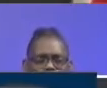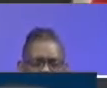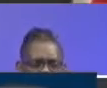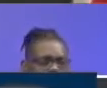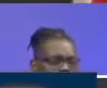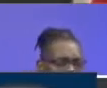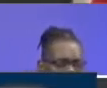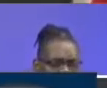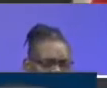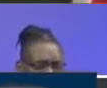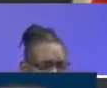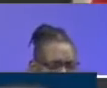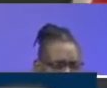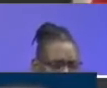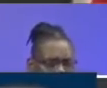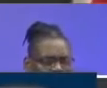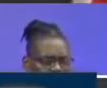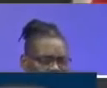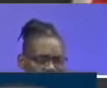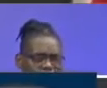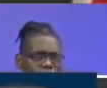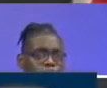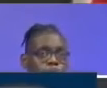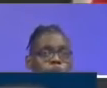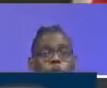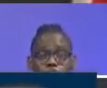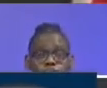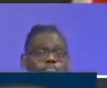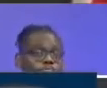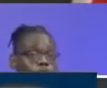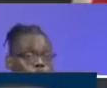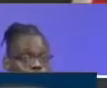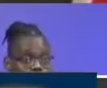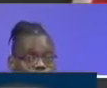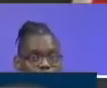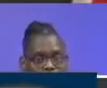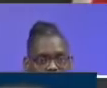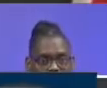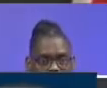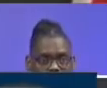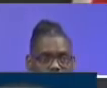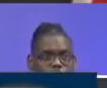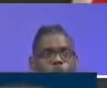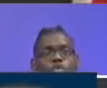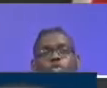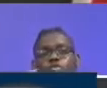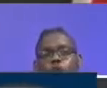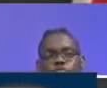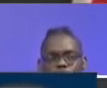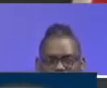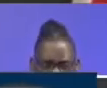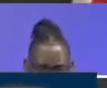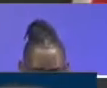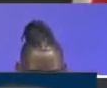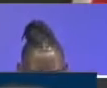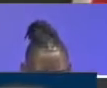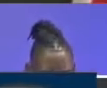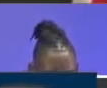Parliament early in January to make necessary legal change to ensure that the government is acting